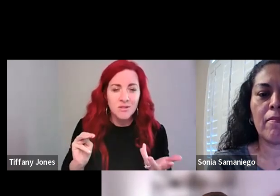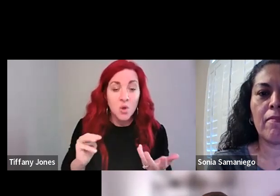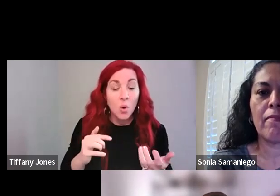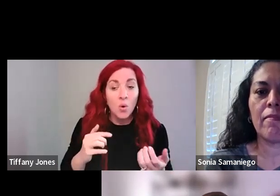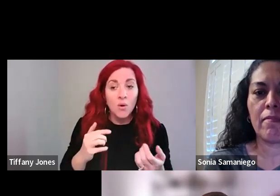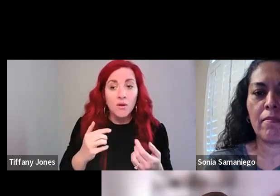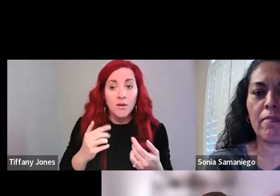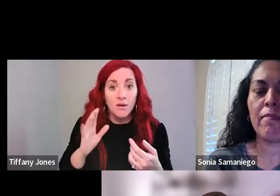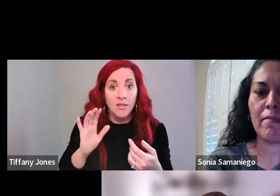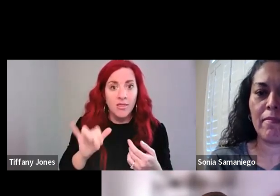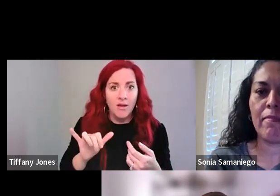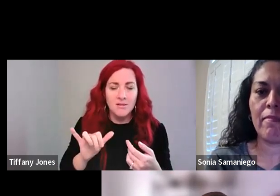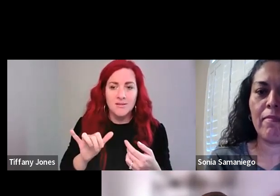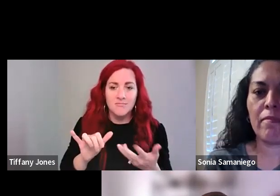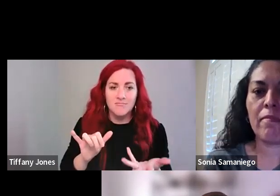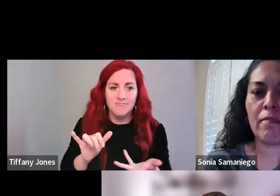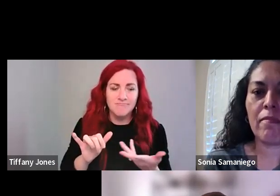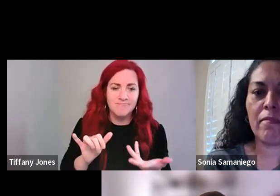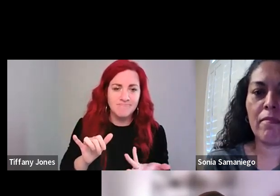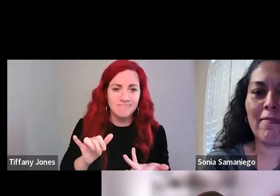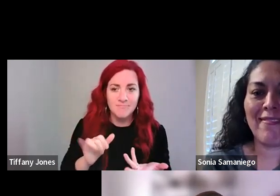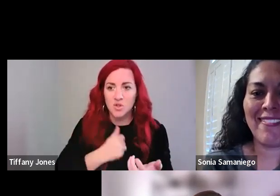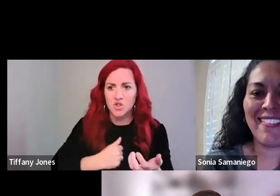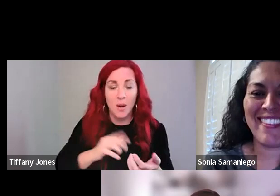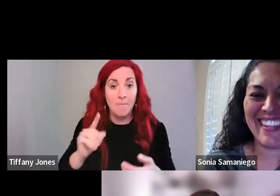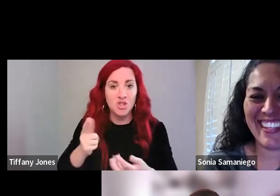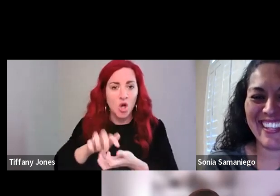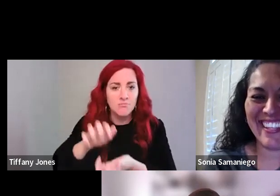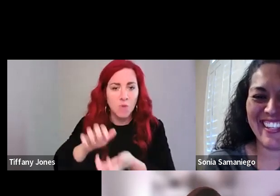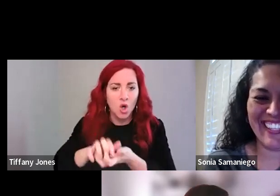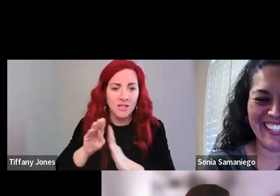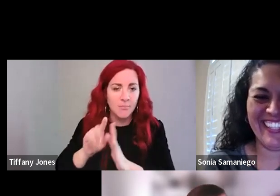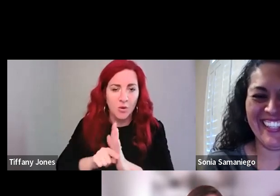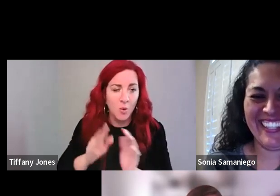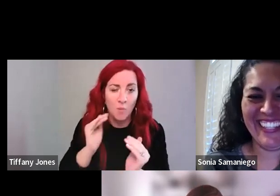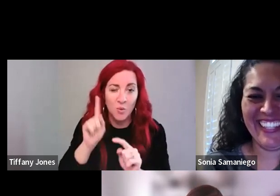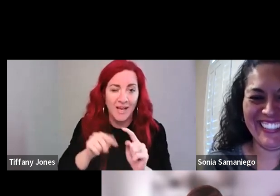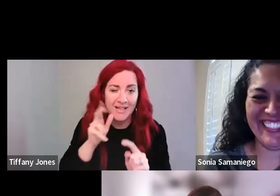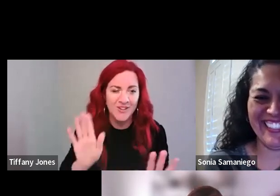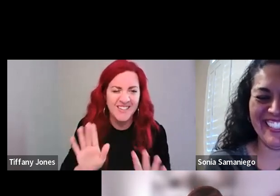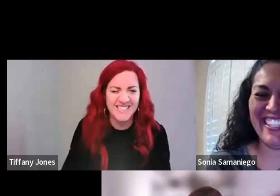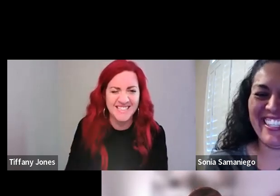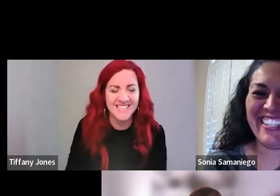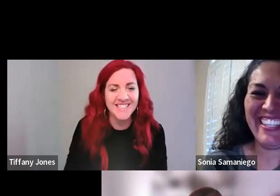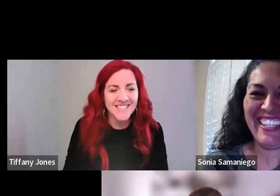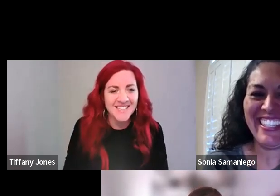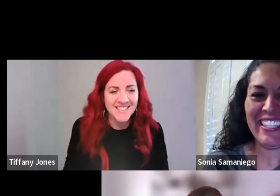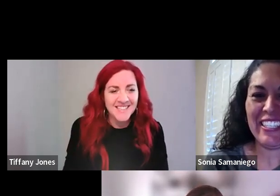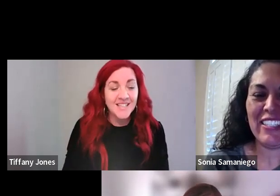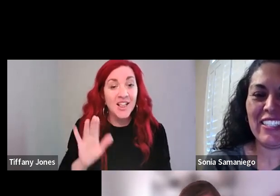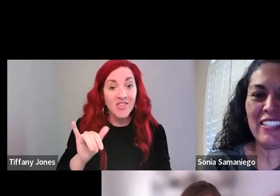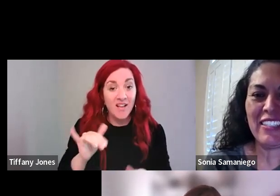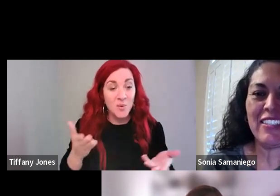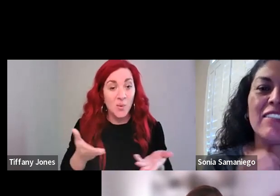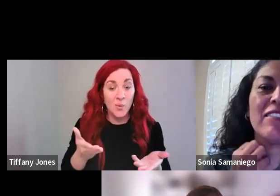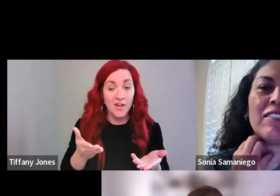So that's, sorry, my dog's barking in the background. I hope you can't hear her. So that's